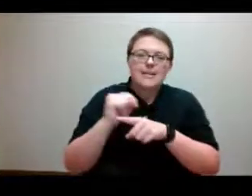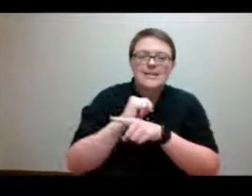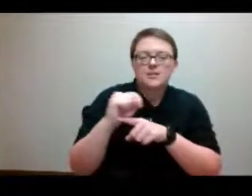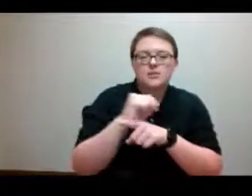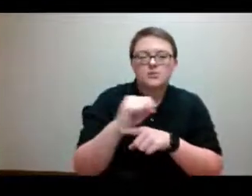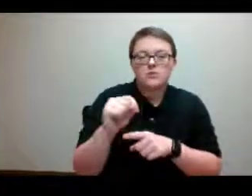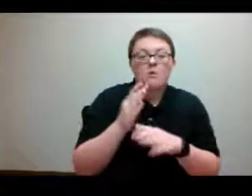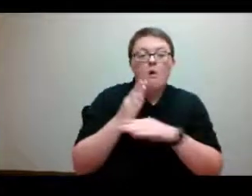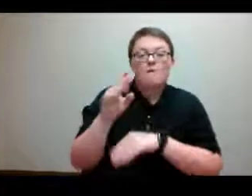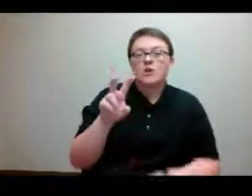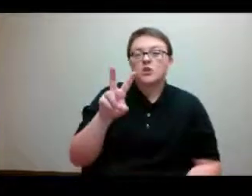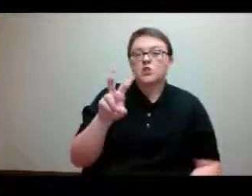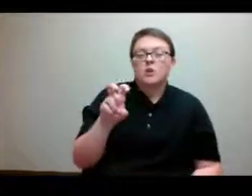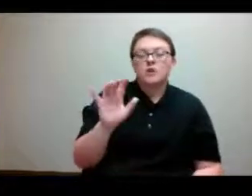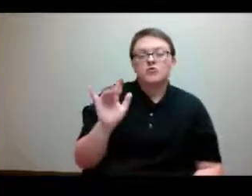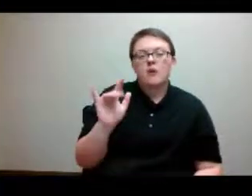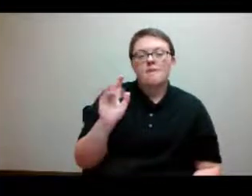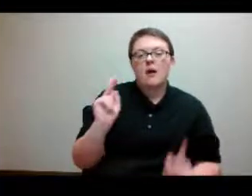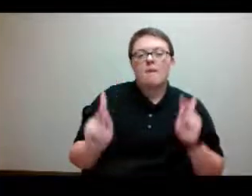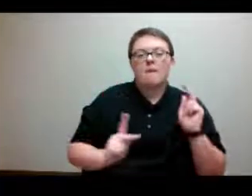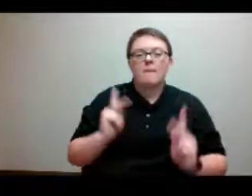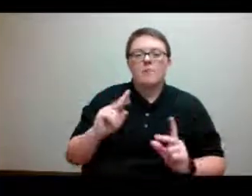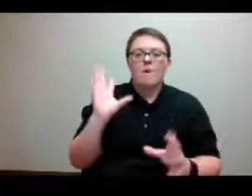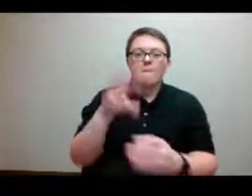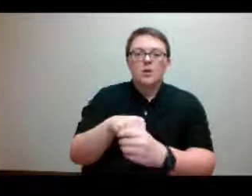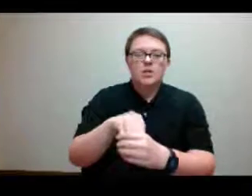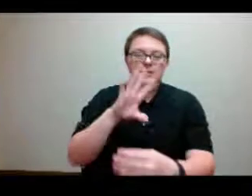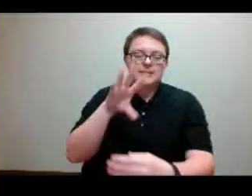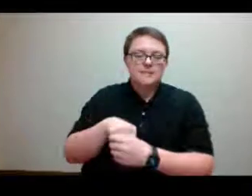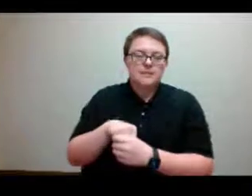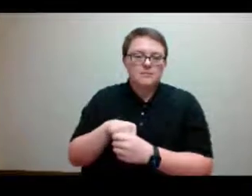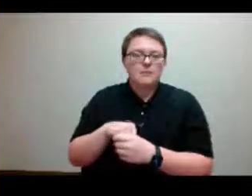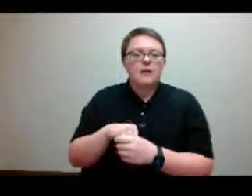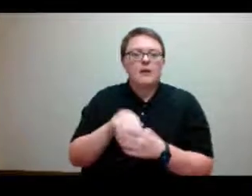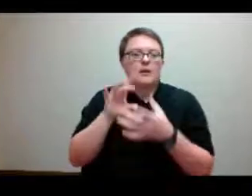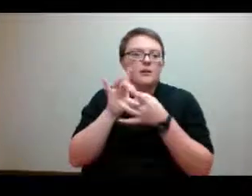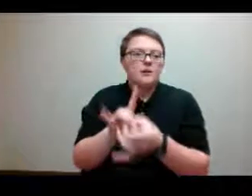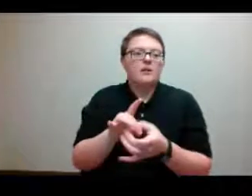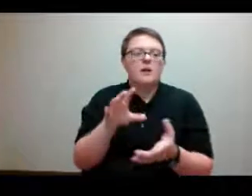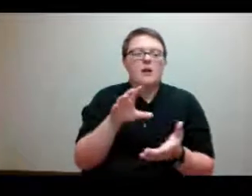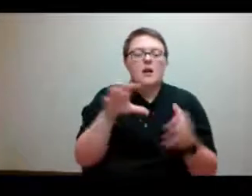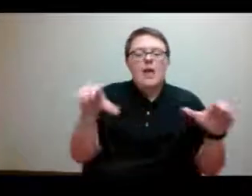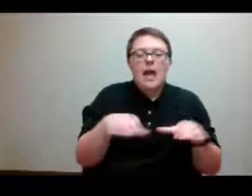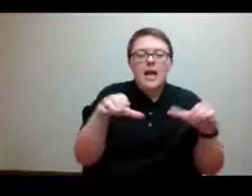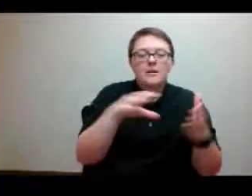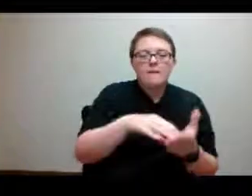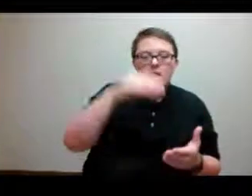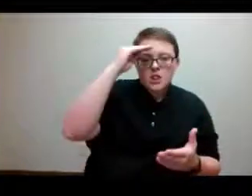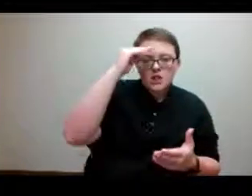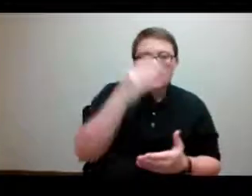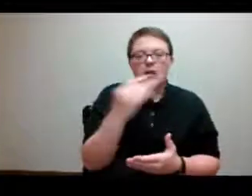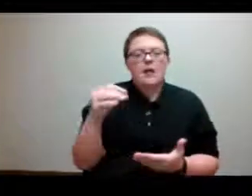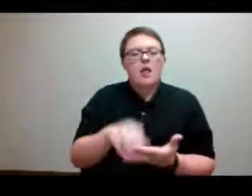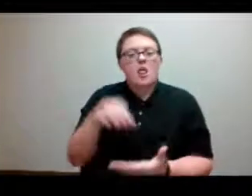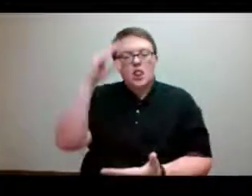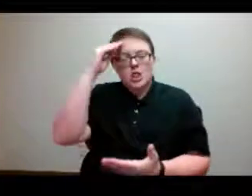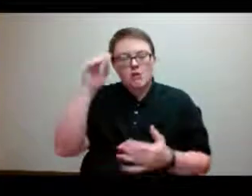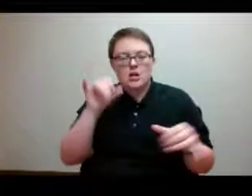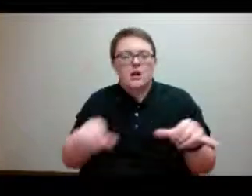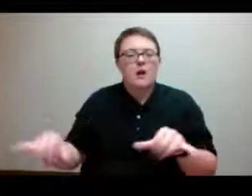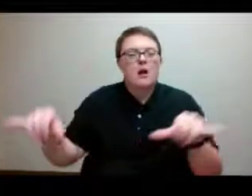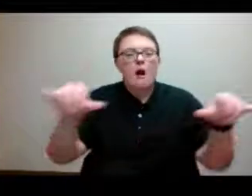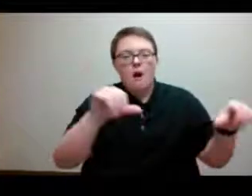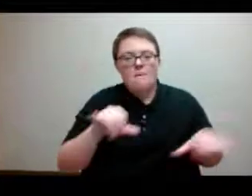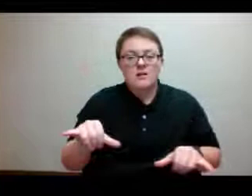attendees participated in sessions on active learning and Learning Commons, and there's just a lot of really good stuff going on Learning Commons,